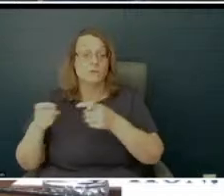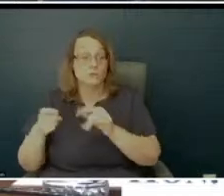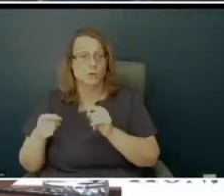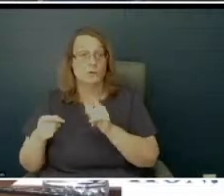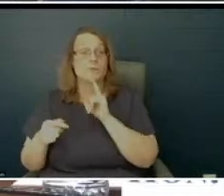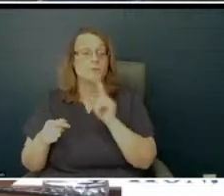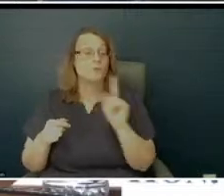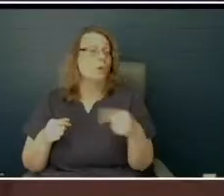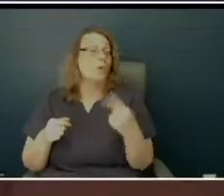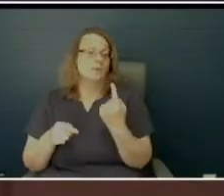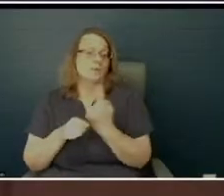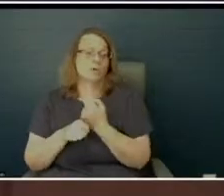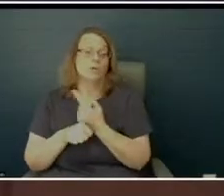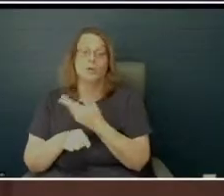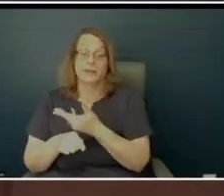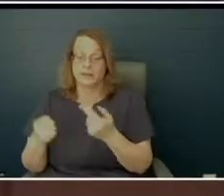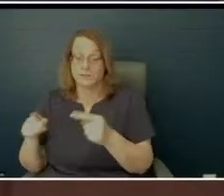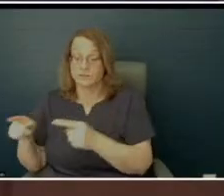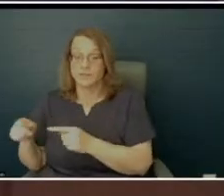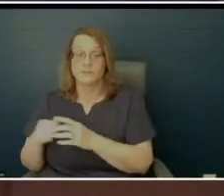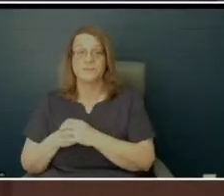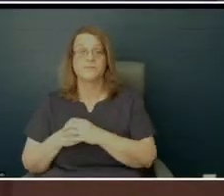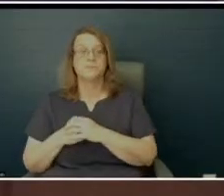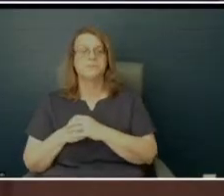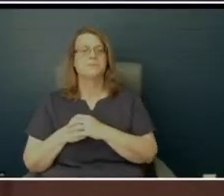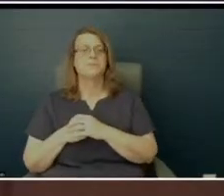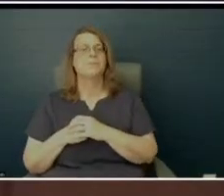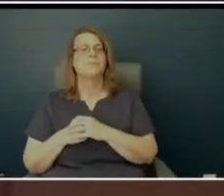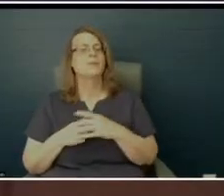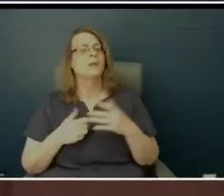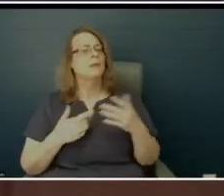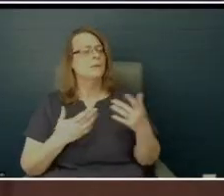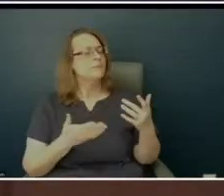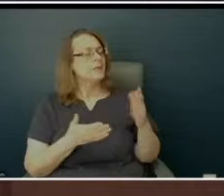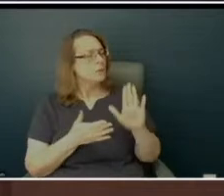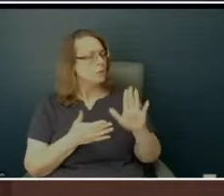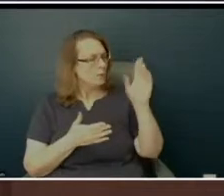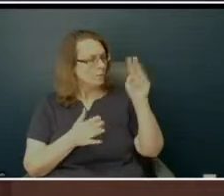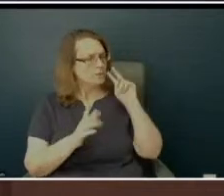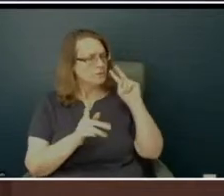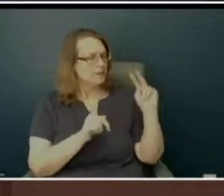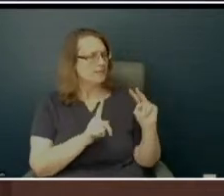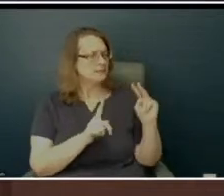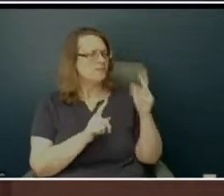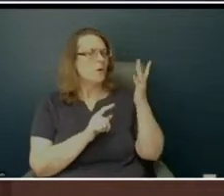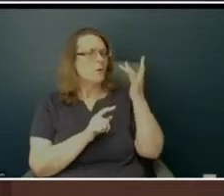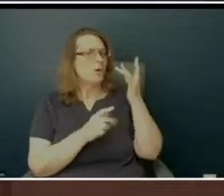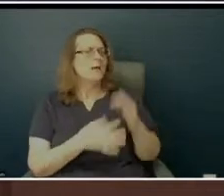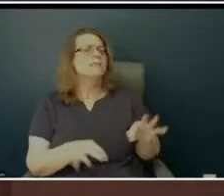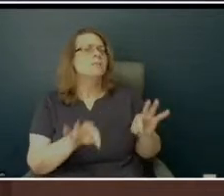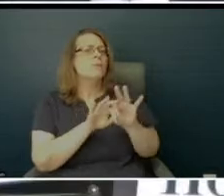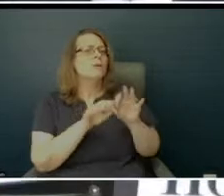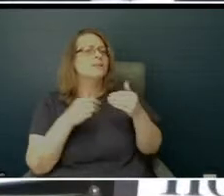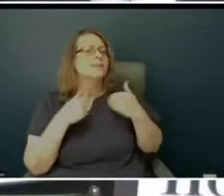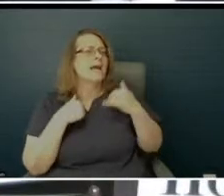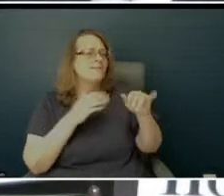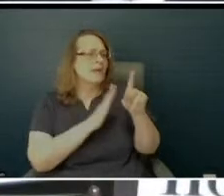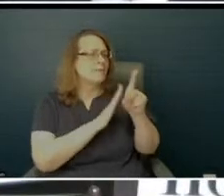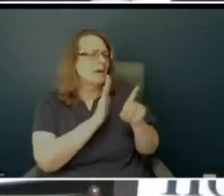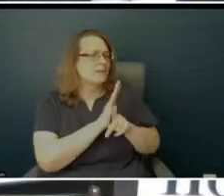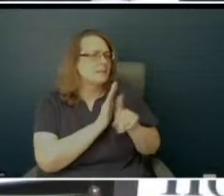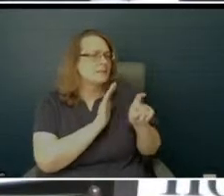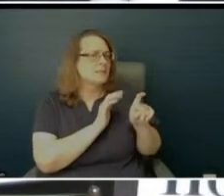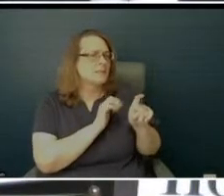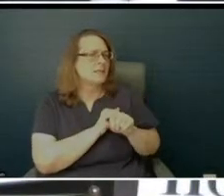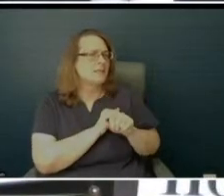done. Mr. Ringo, from your perspective, why is it important to have a policy like Mr. Rosen just discussed? Well, it's critical that the